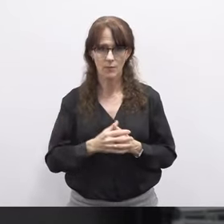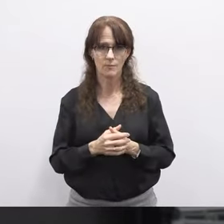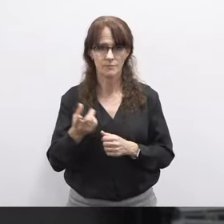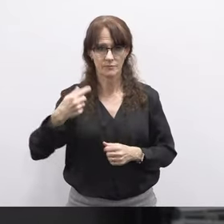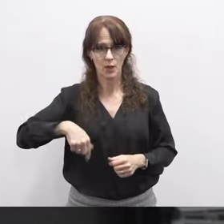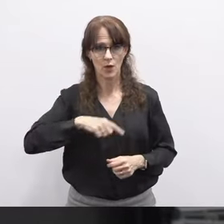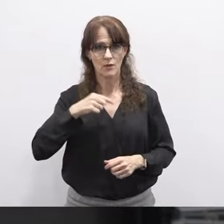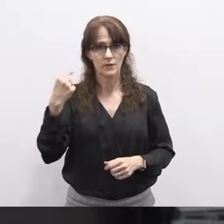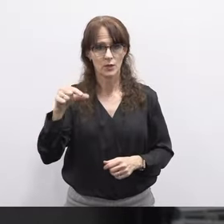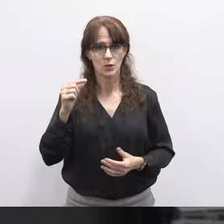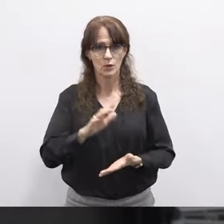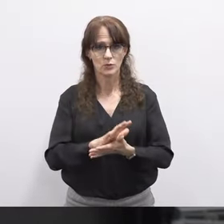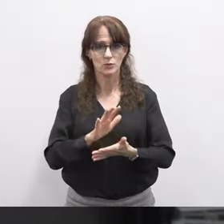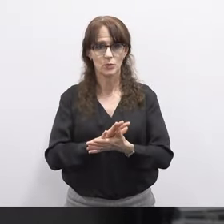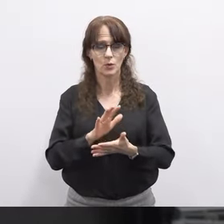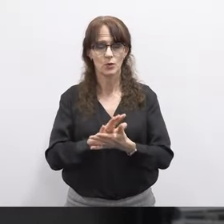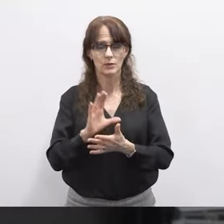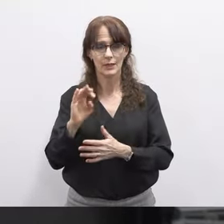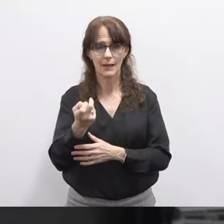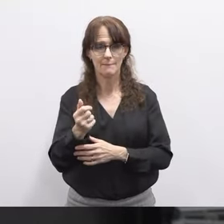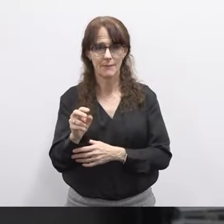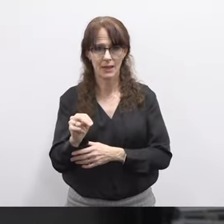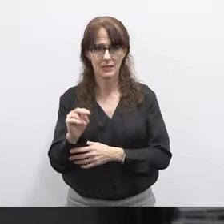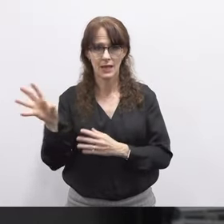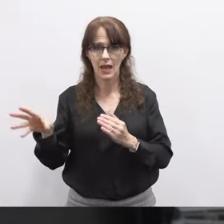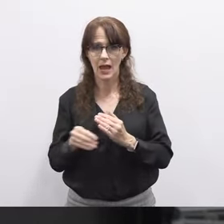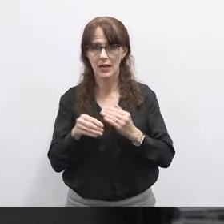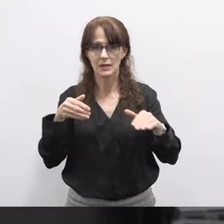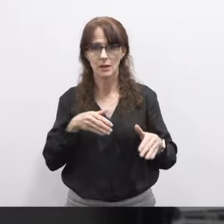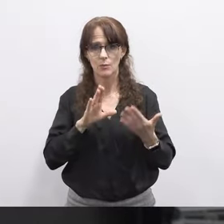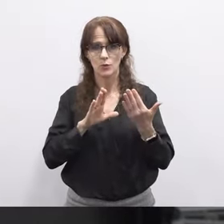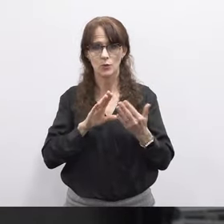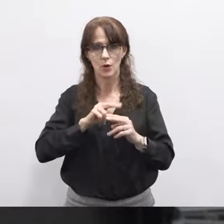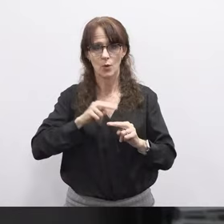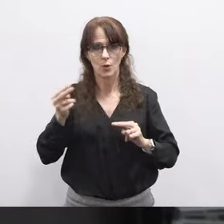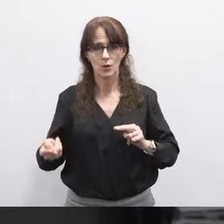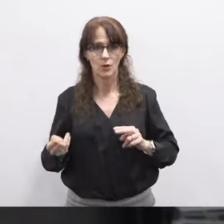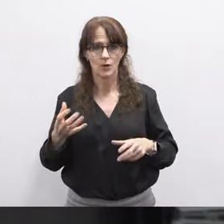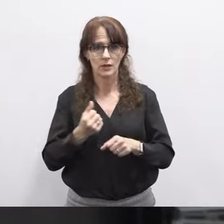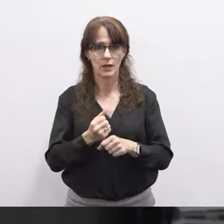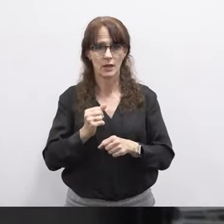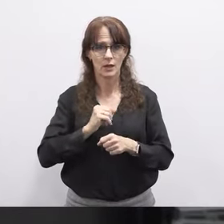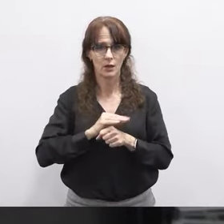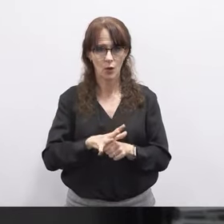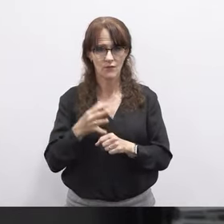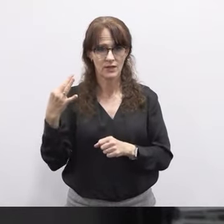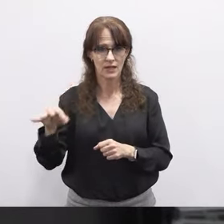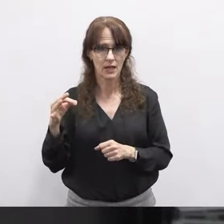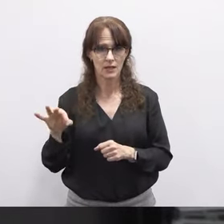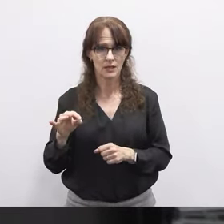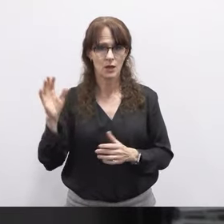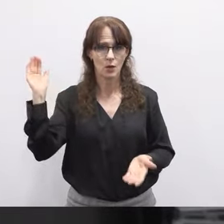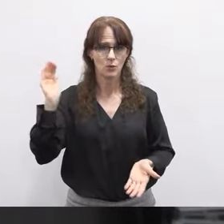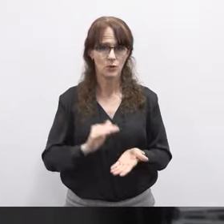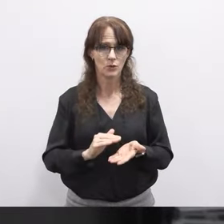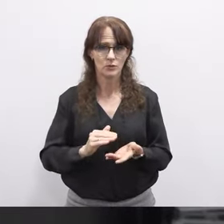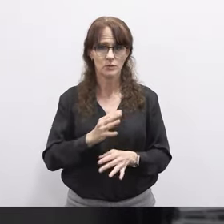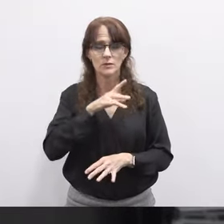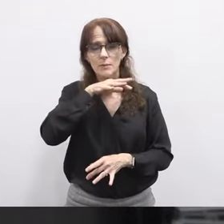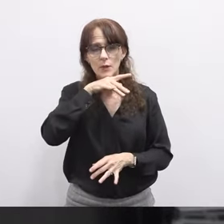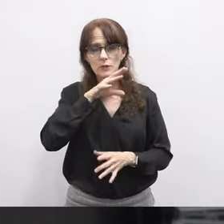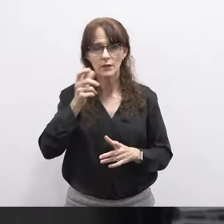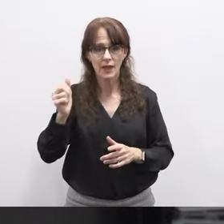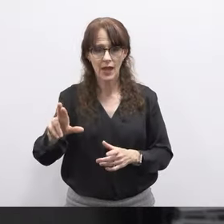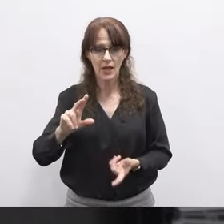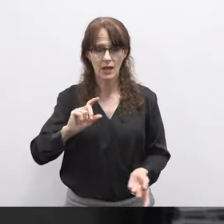in the Green Schools campaign are considering an additional approach to reducing the risk of contracting COVID-19, and that is reducing the pollution in the air